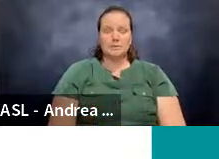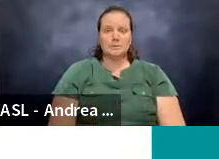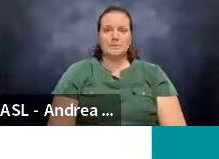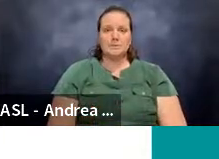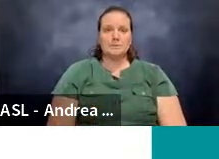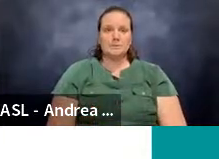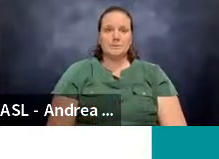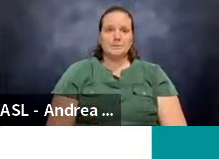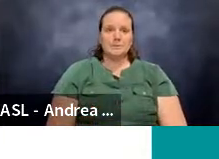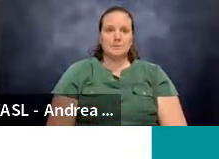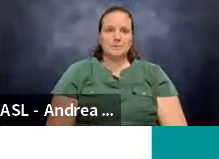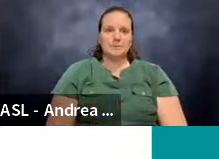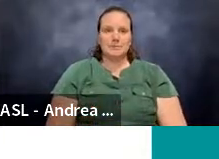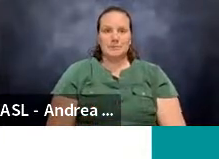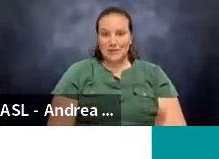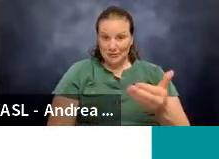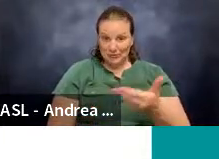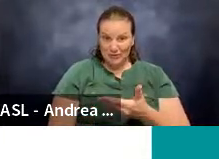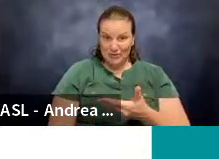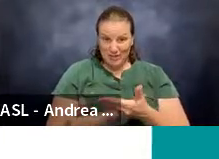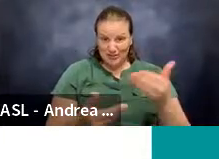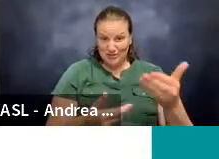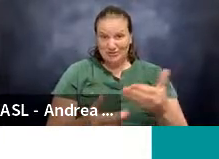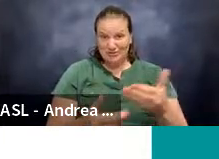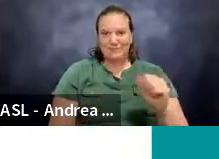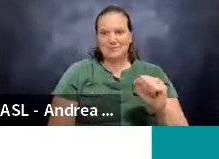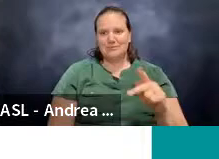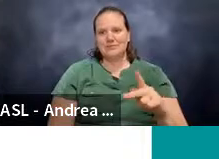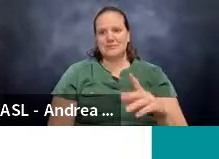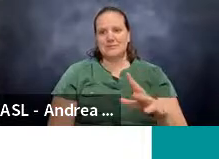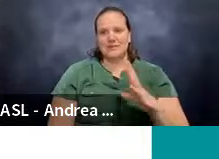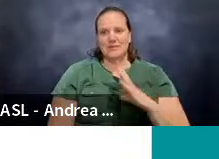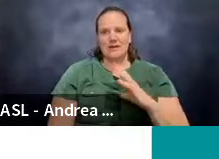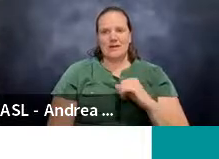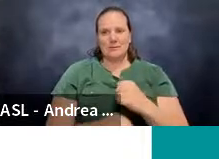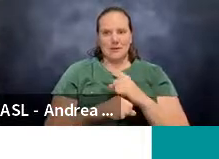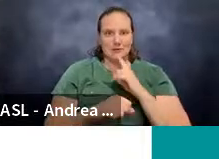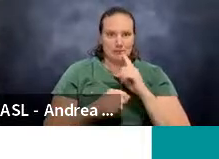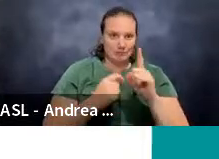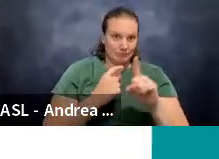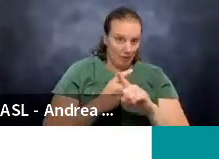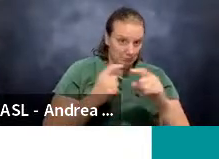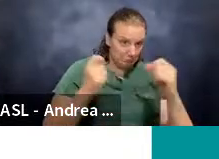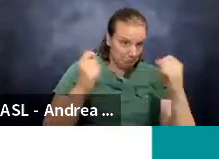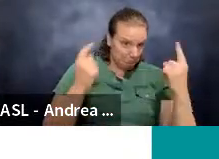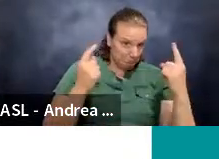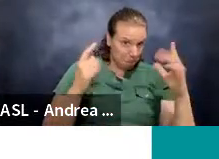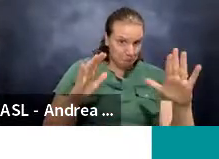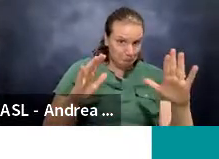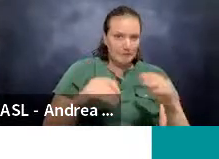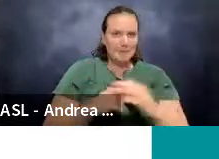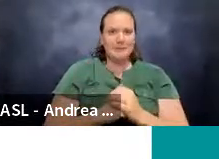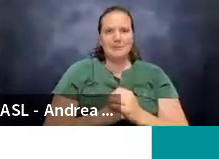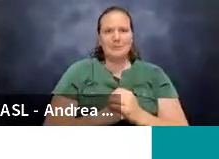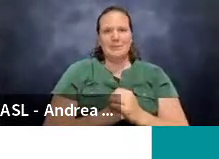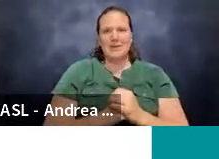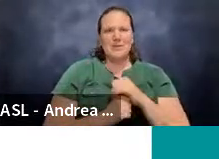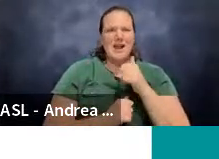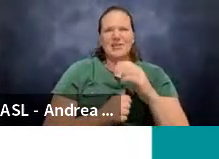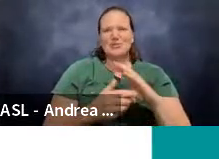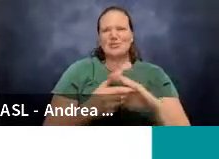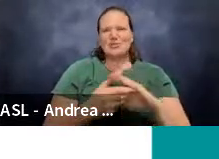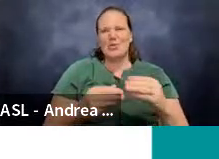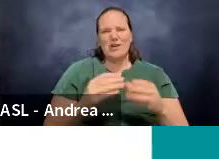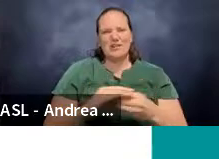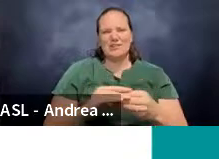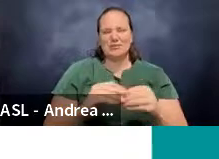The introductions. Yes. Okay, wanted to make sure we were tracking. So we're not gonna tell stories or go